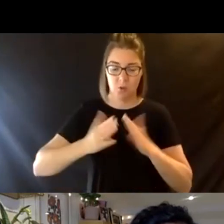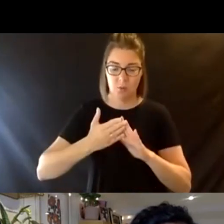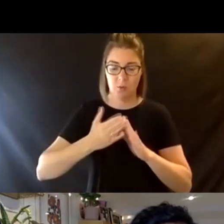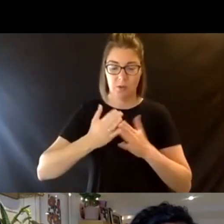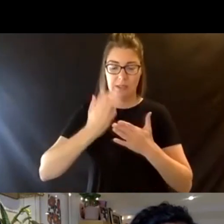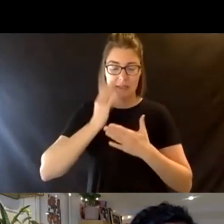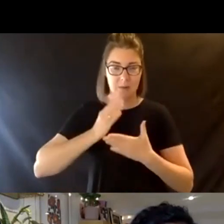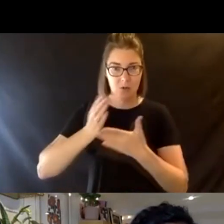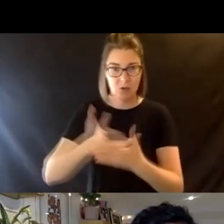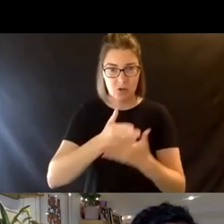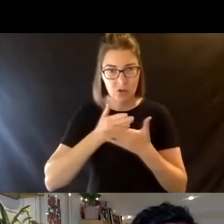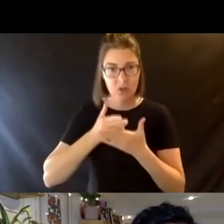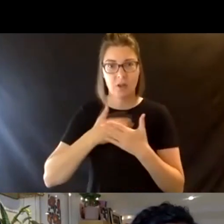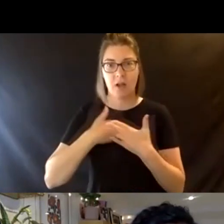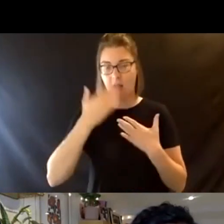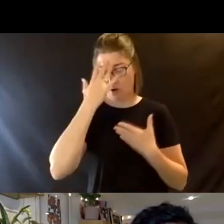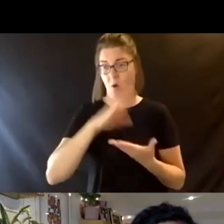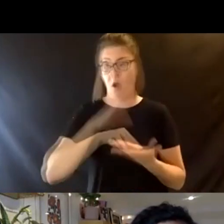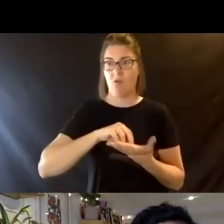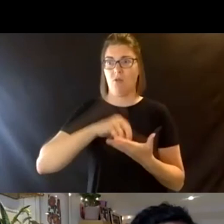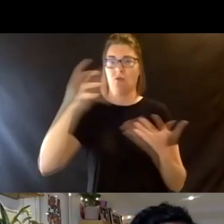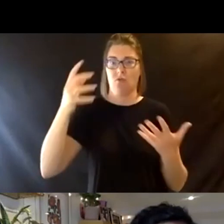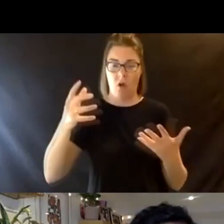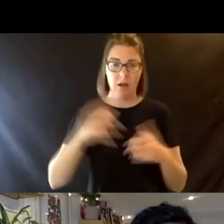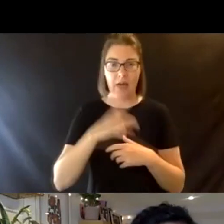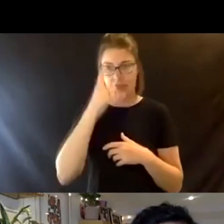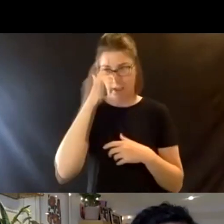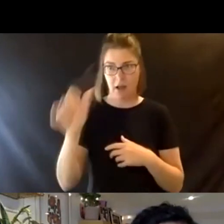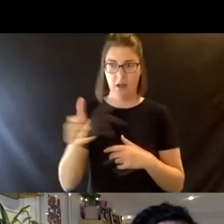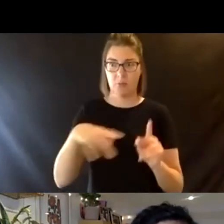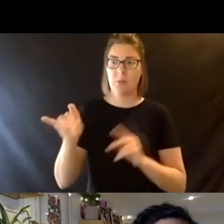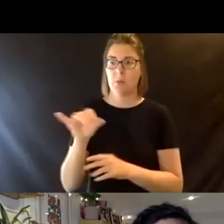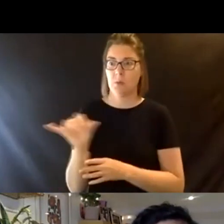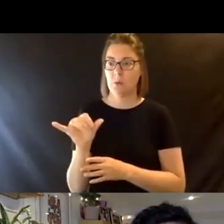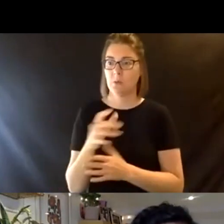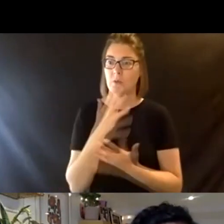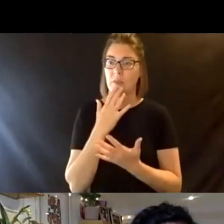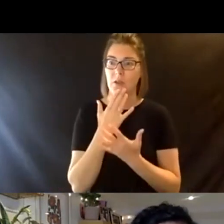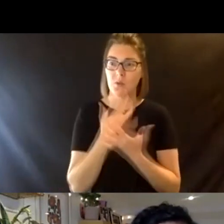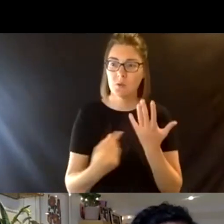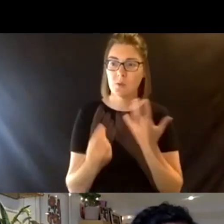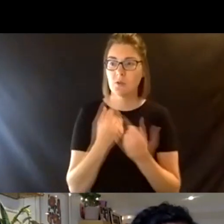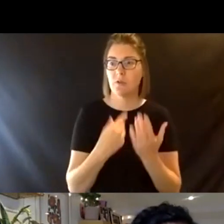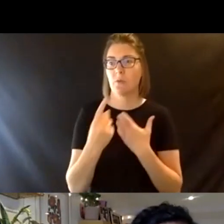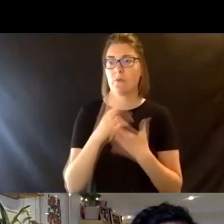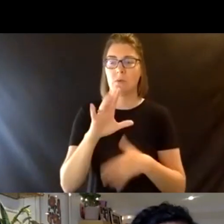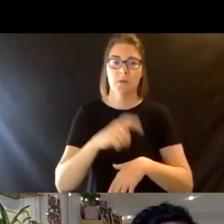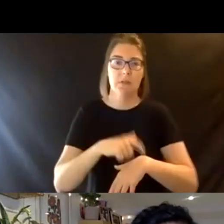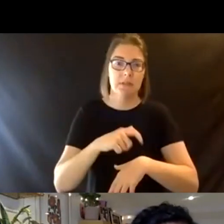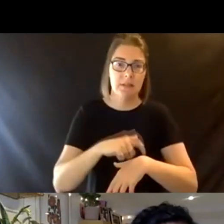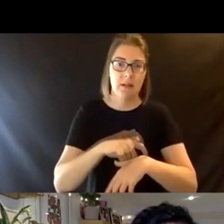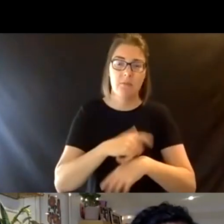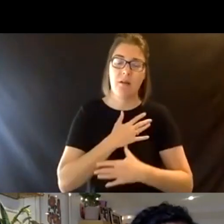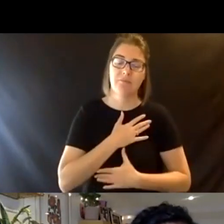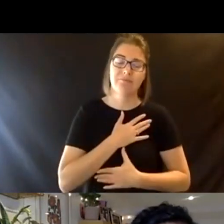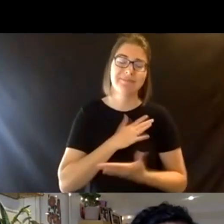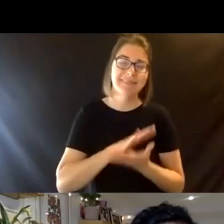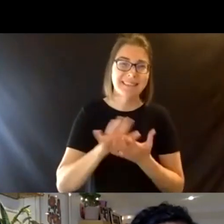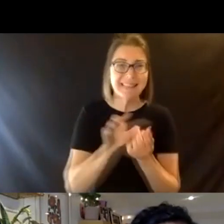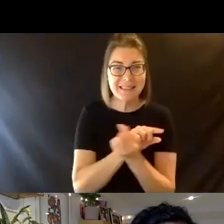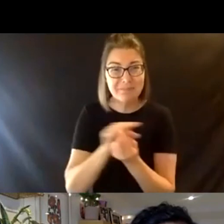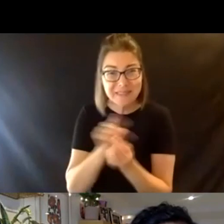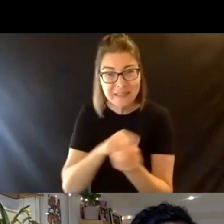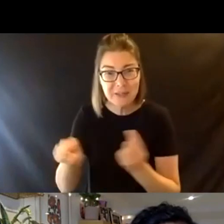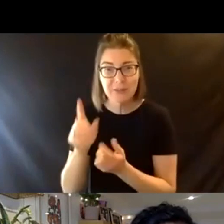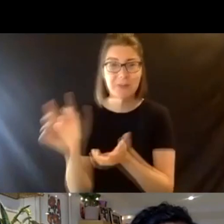it, and I think many others did as well. So thank you so much for your time. It was such a pleasure to get to meet you and speak with you today. And I